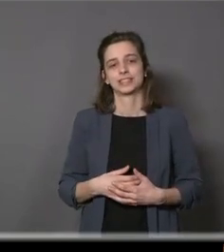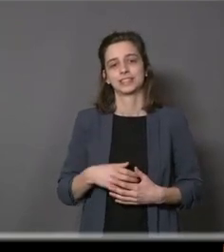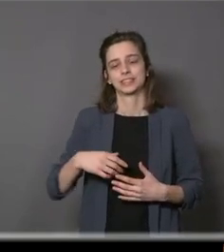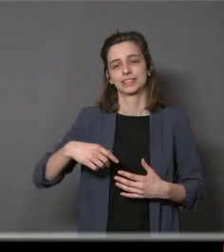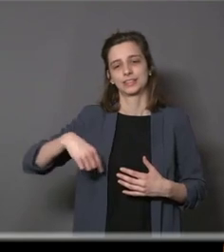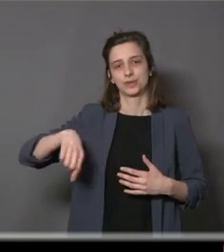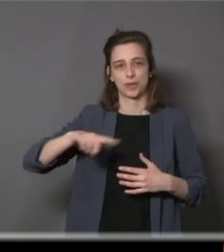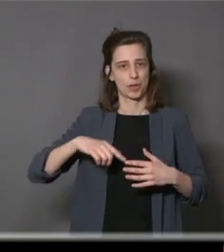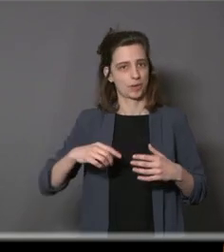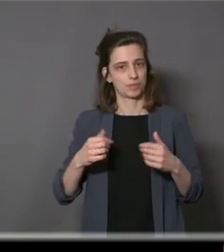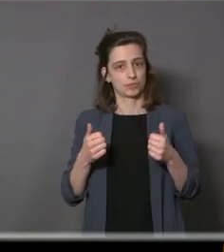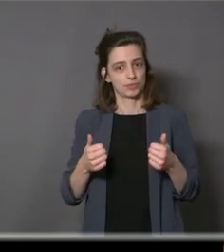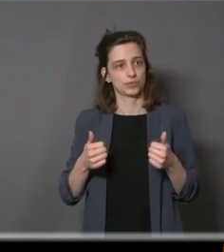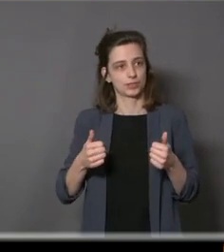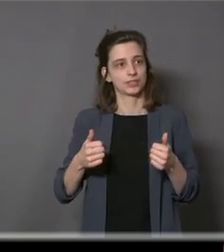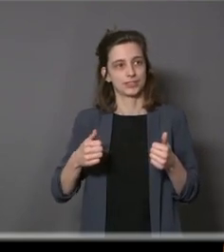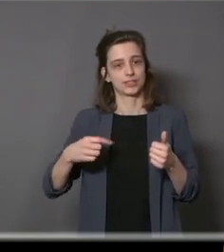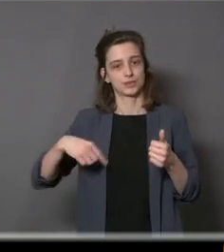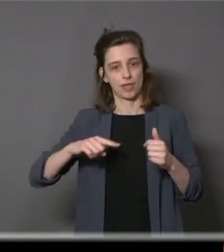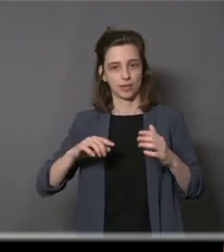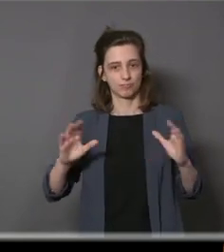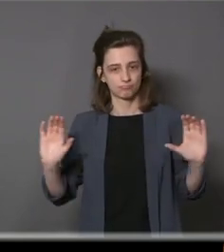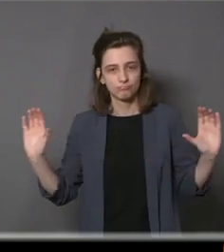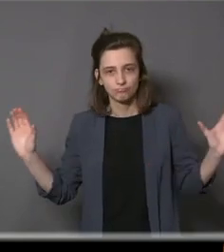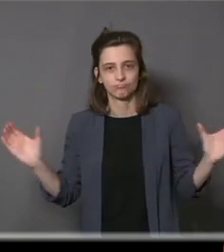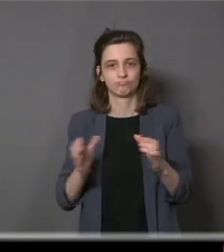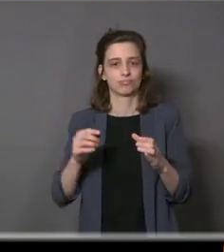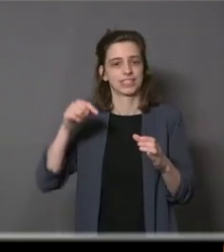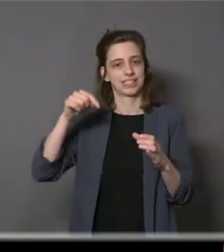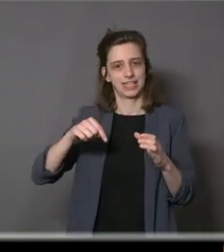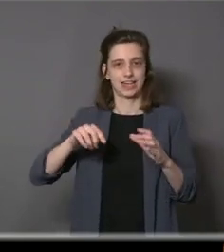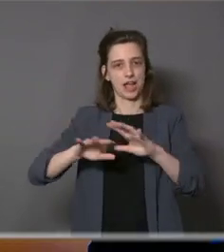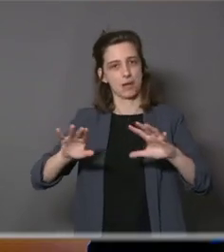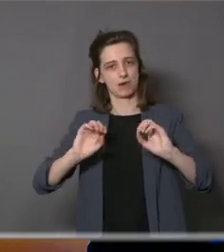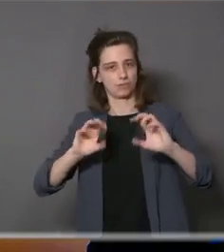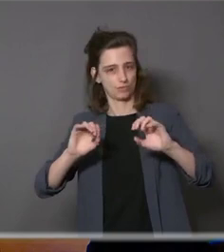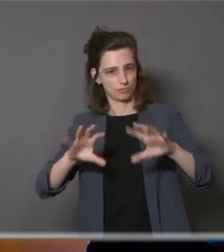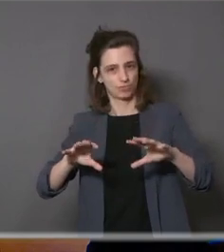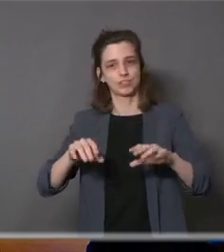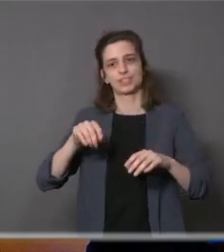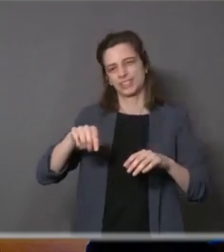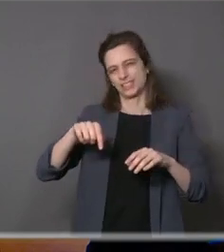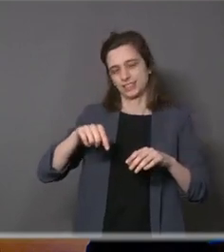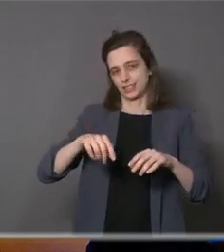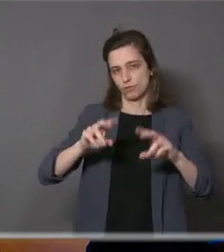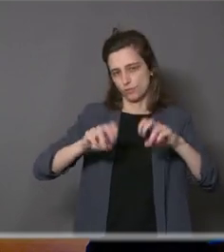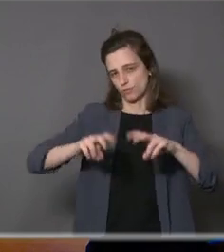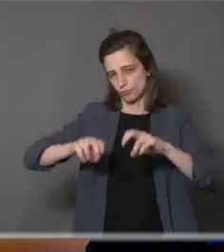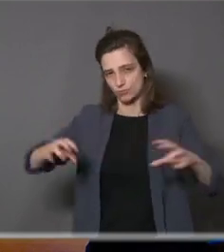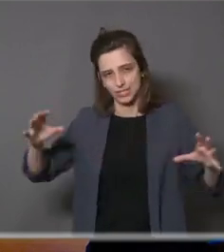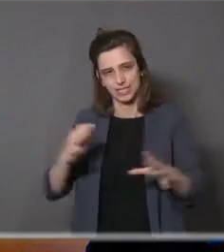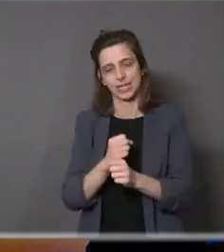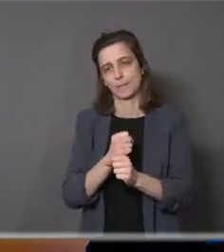together here. She discovered the patients, we had engineered the mice independently, and together,